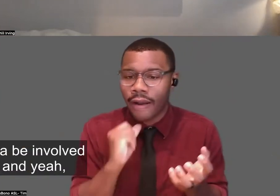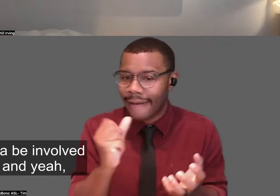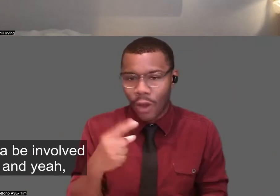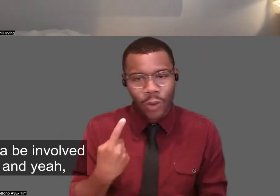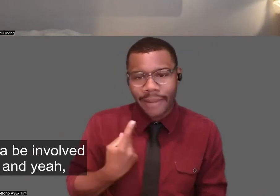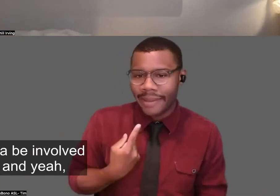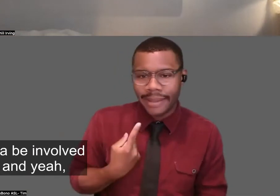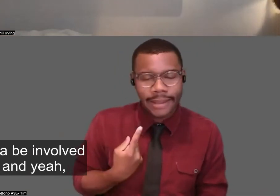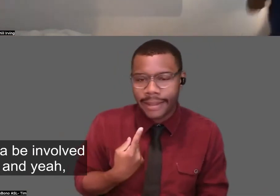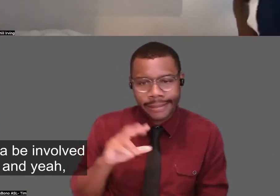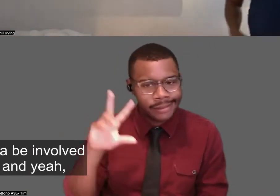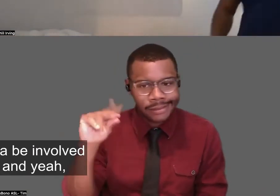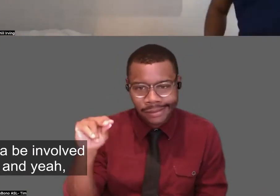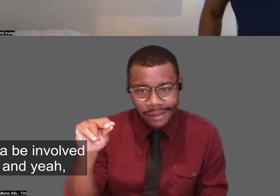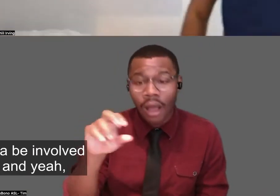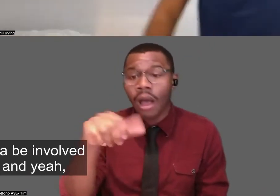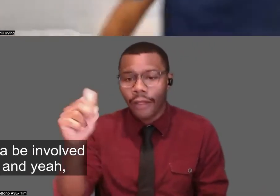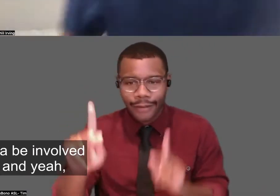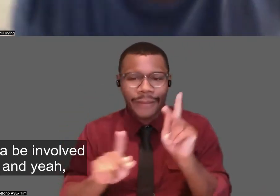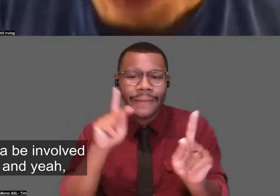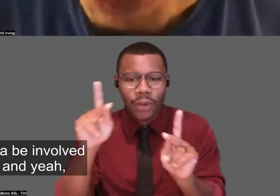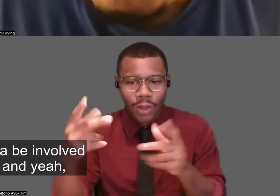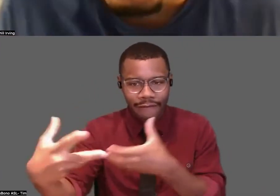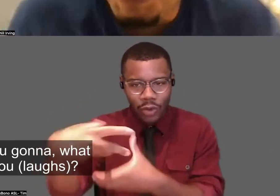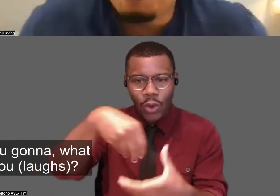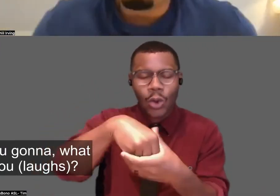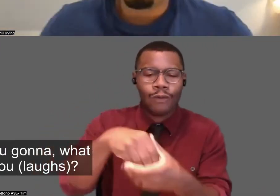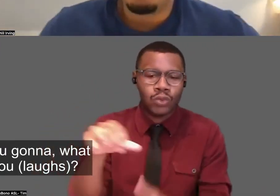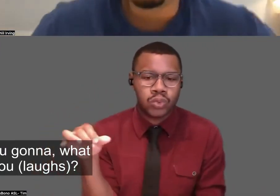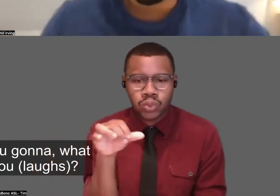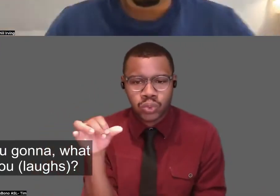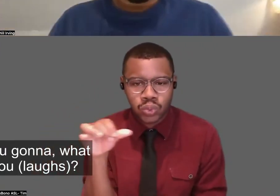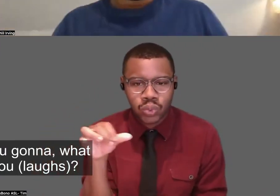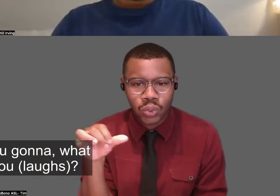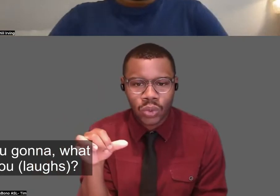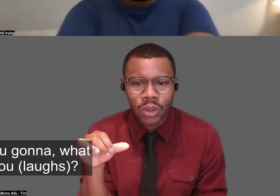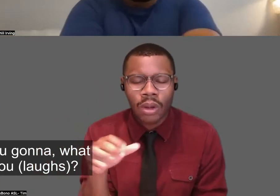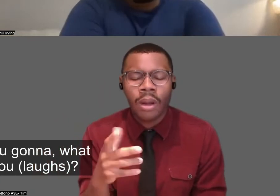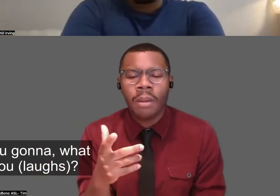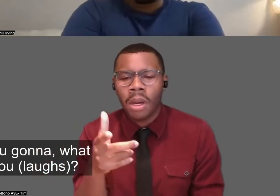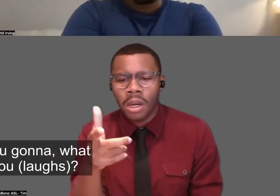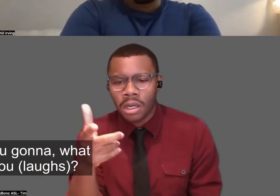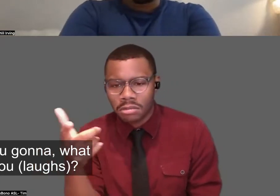involved with others. And yeah, but what are you?